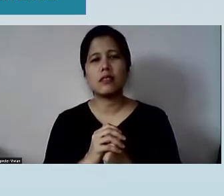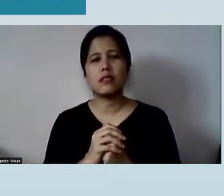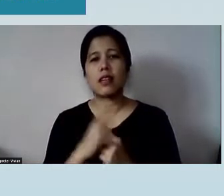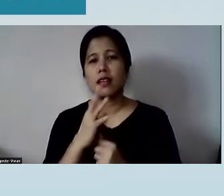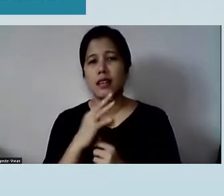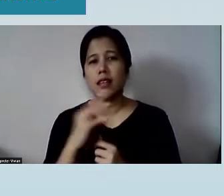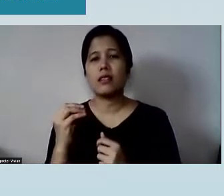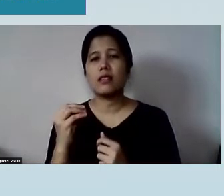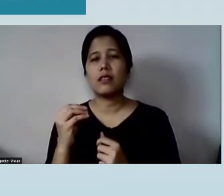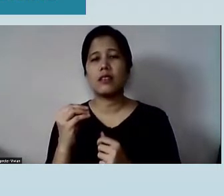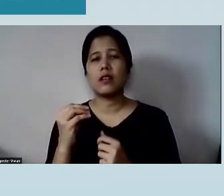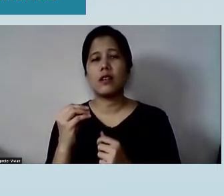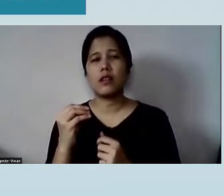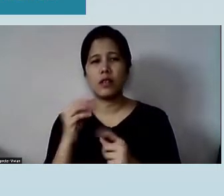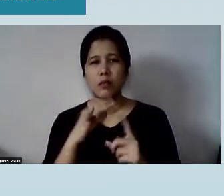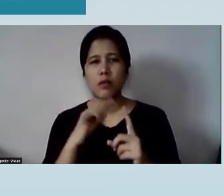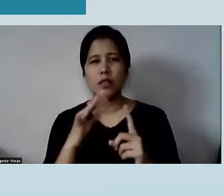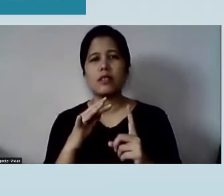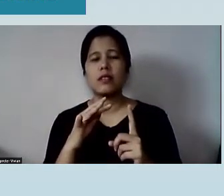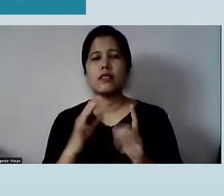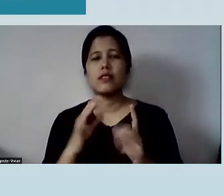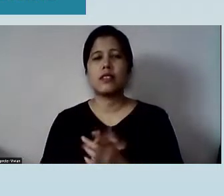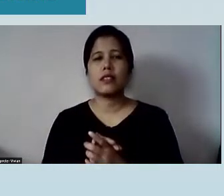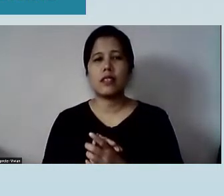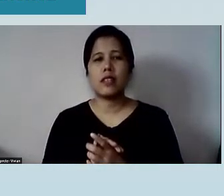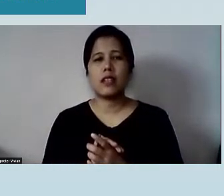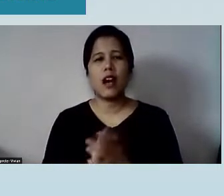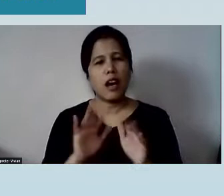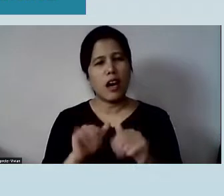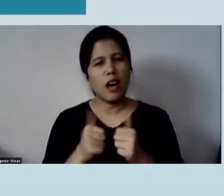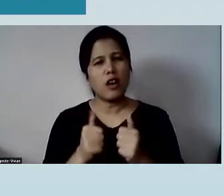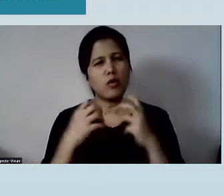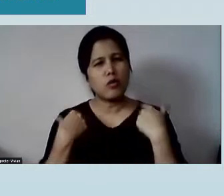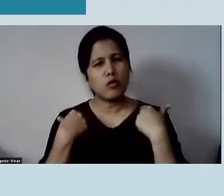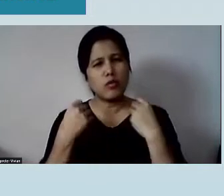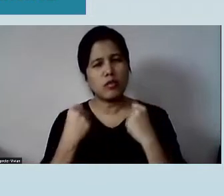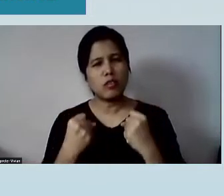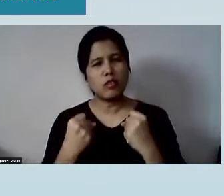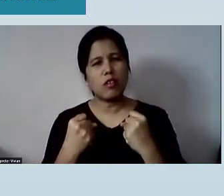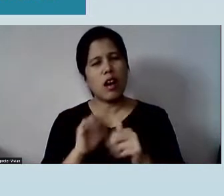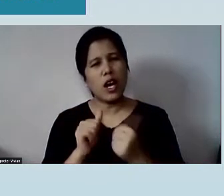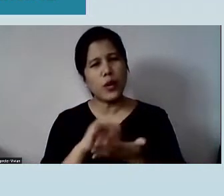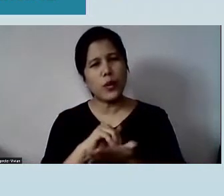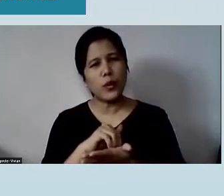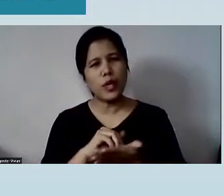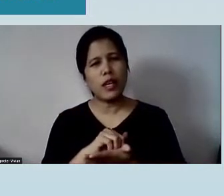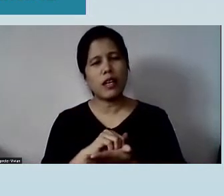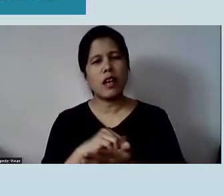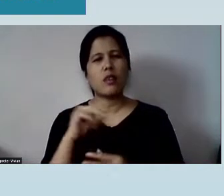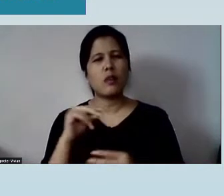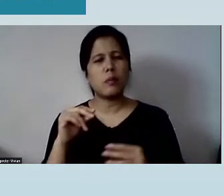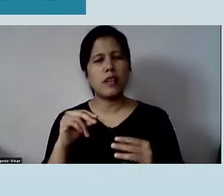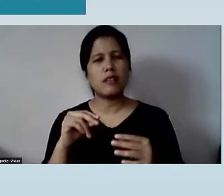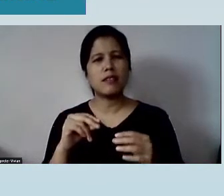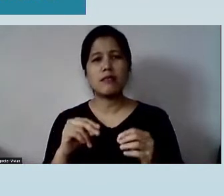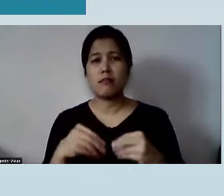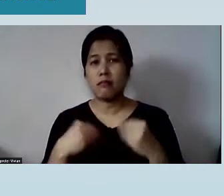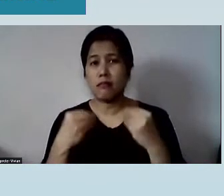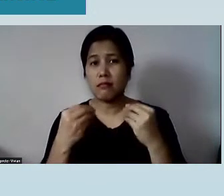and monitor the implementation, how strong, how weak, ano ba ang impact nito dito sa ating